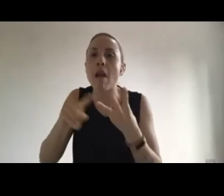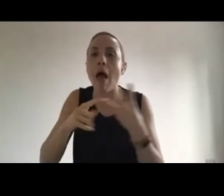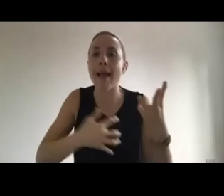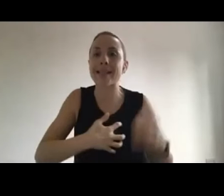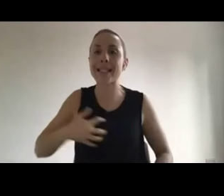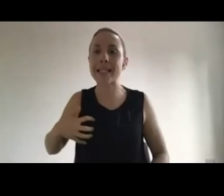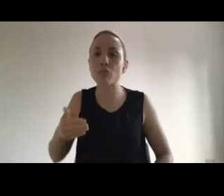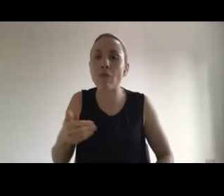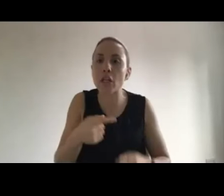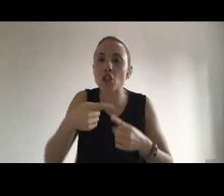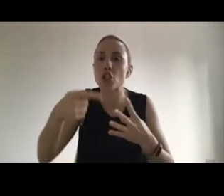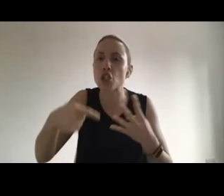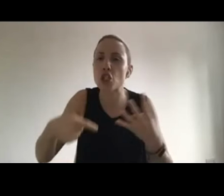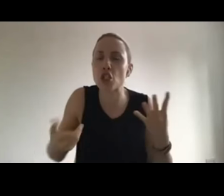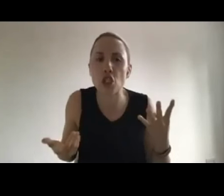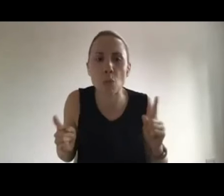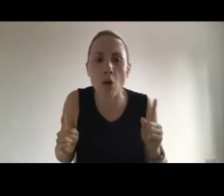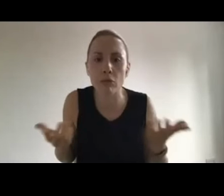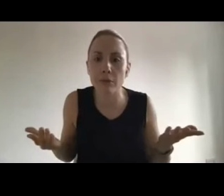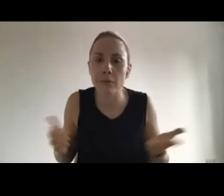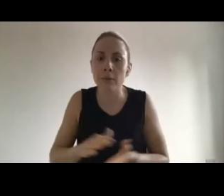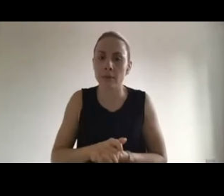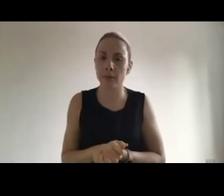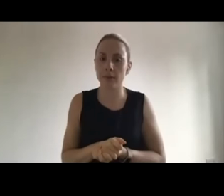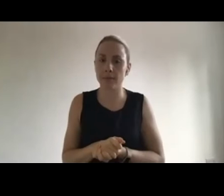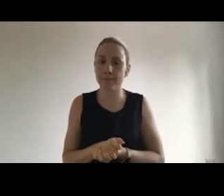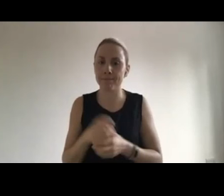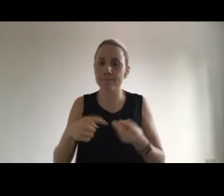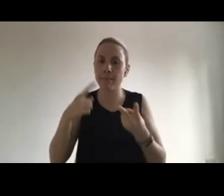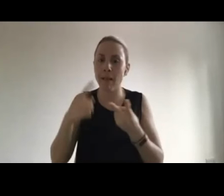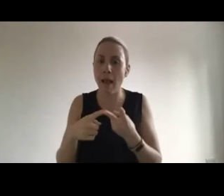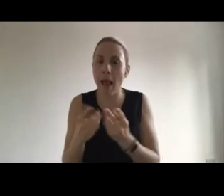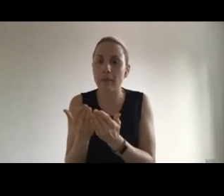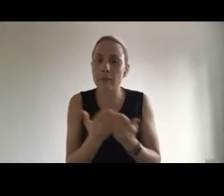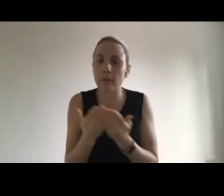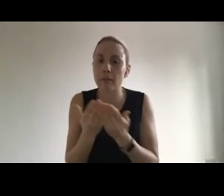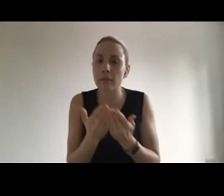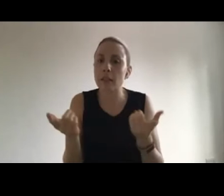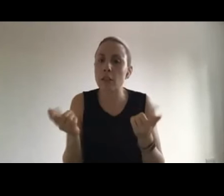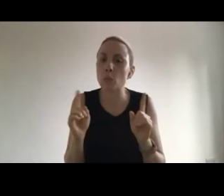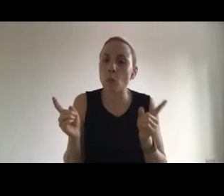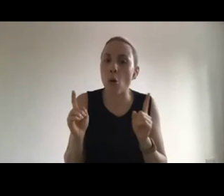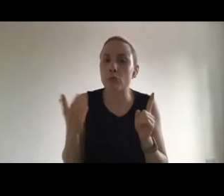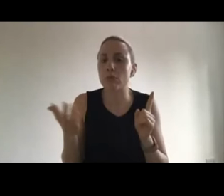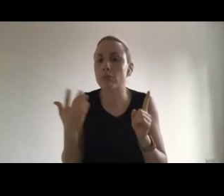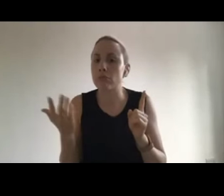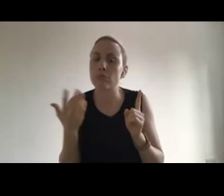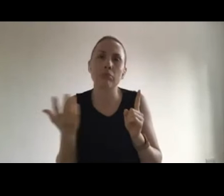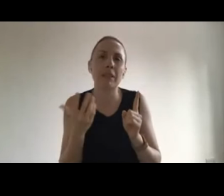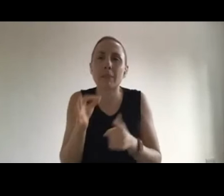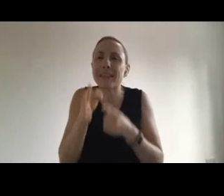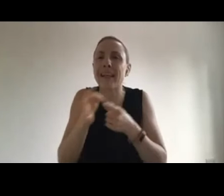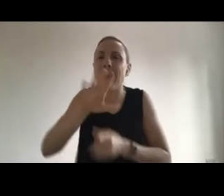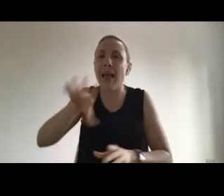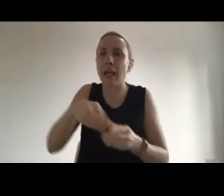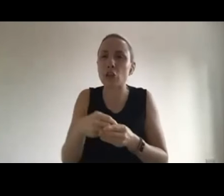be studying in the preclinical models? Should we be studying animals that are not deafened by noise or by drugs, or should we